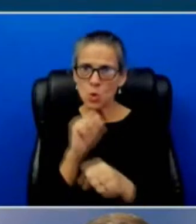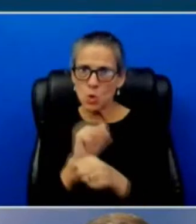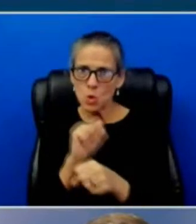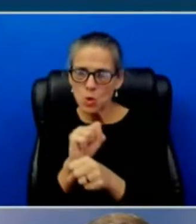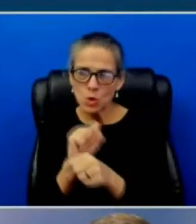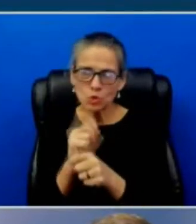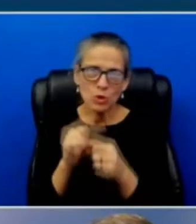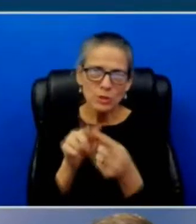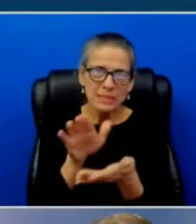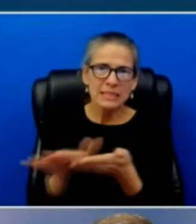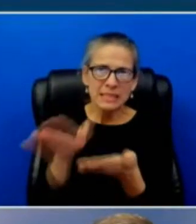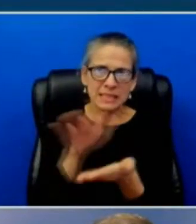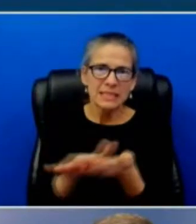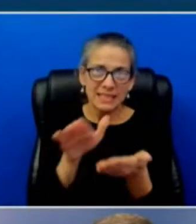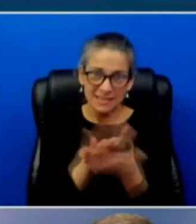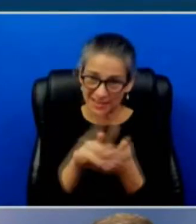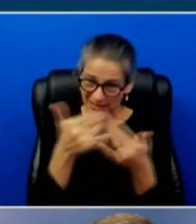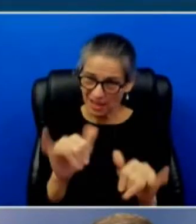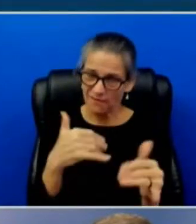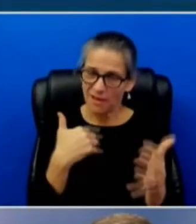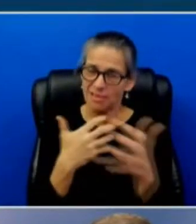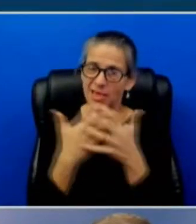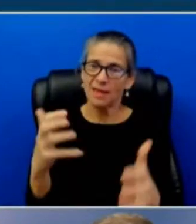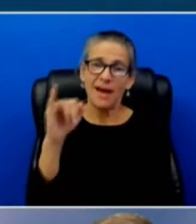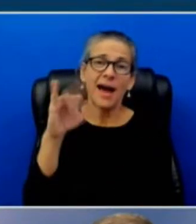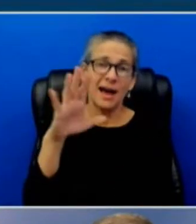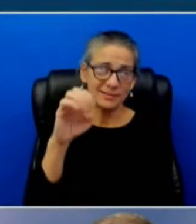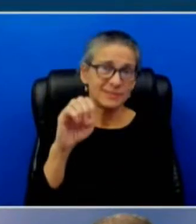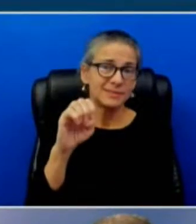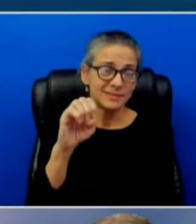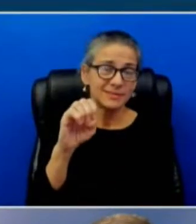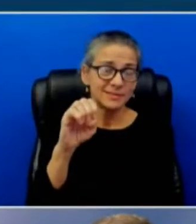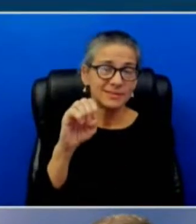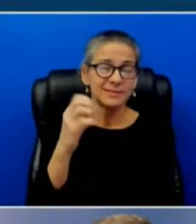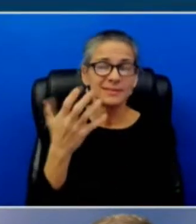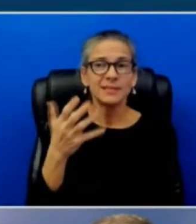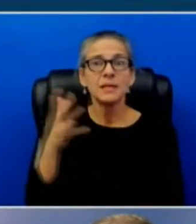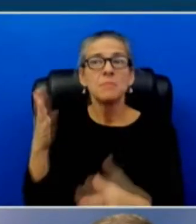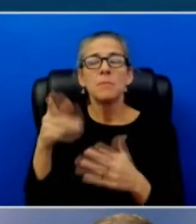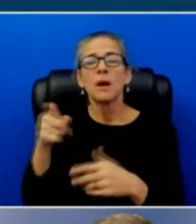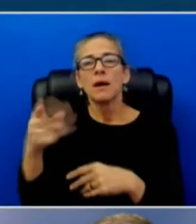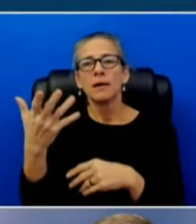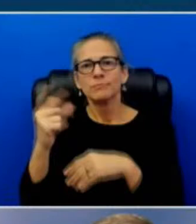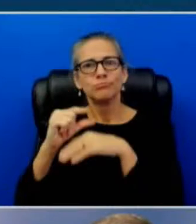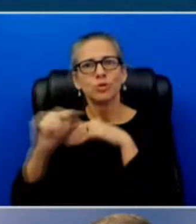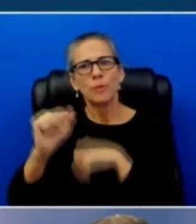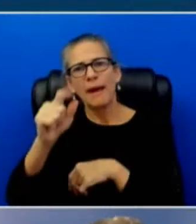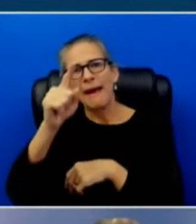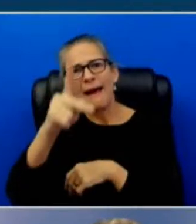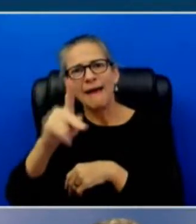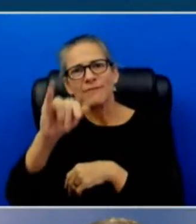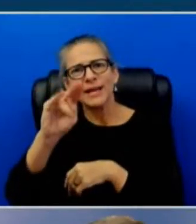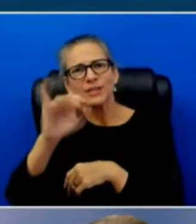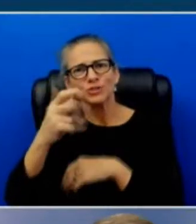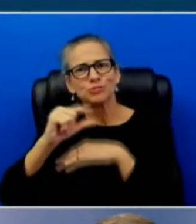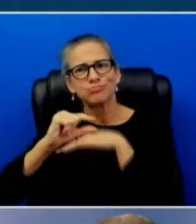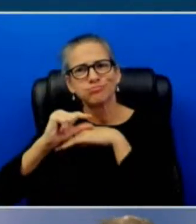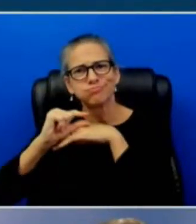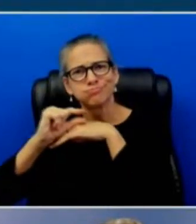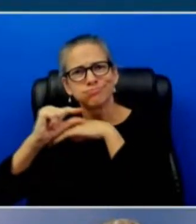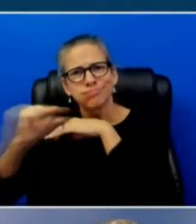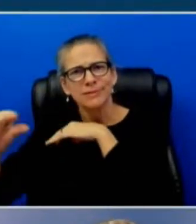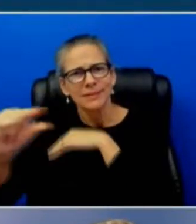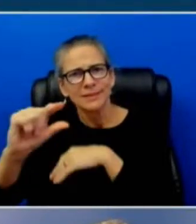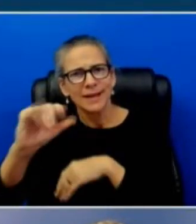ice, especially on the side streets. You may have a half an inch of ice. You can actually pick it up and feel